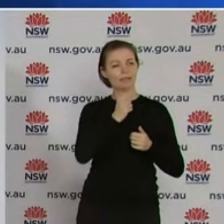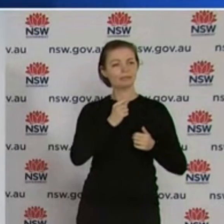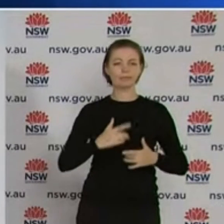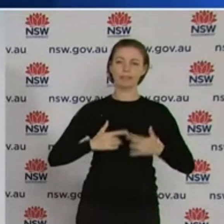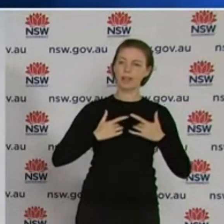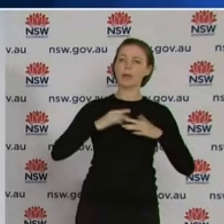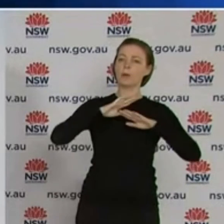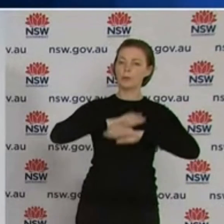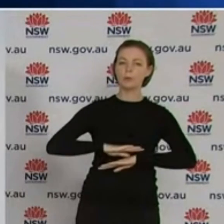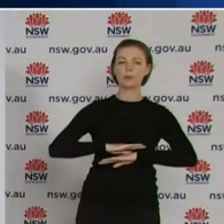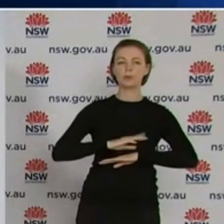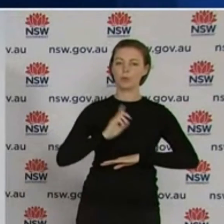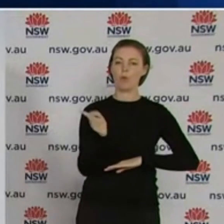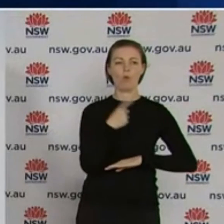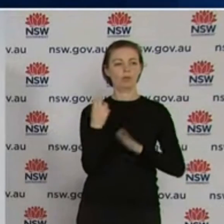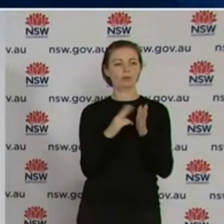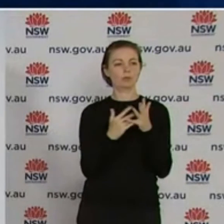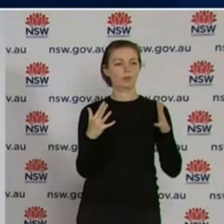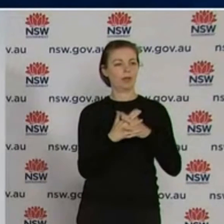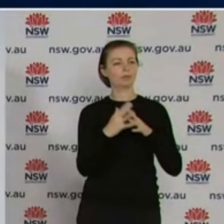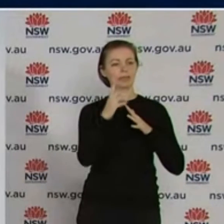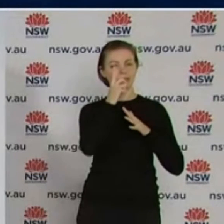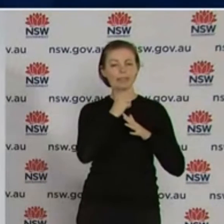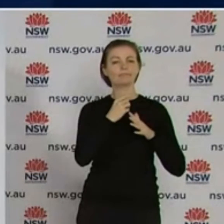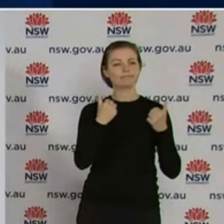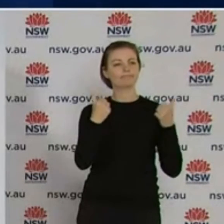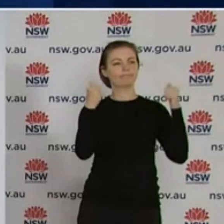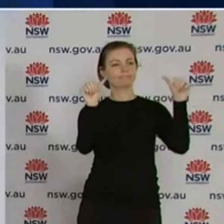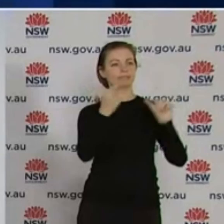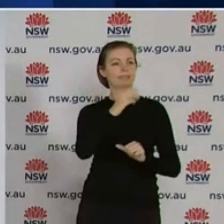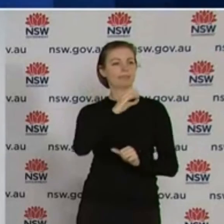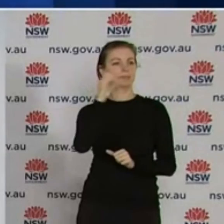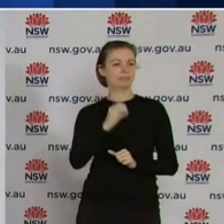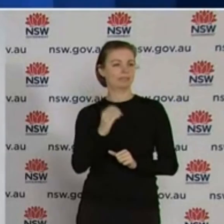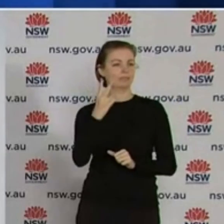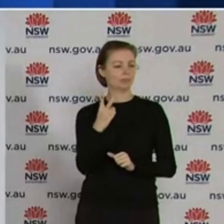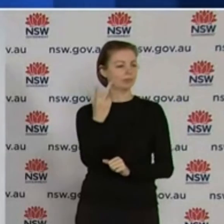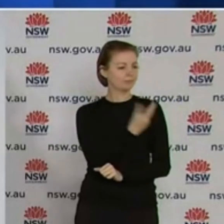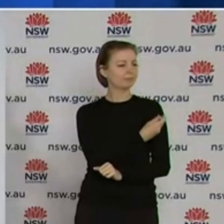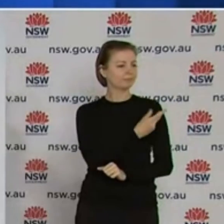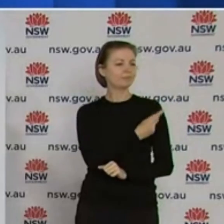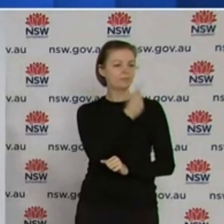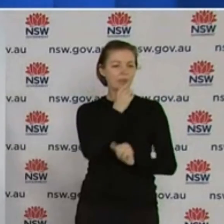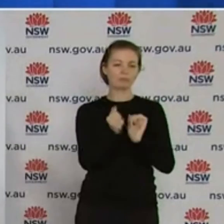have an opportunity to move together as a state when we hit that 70% double dose.